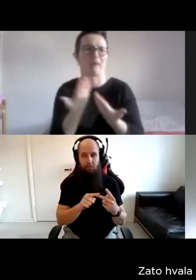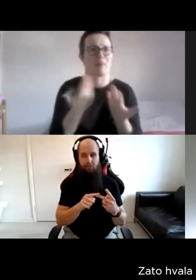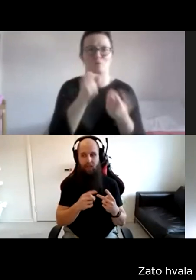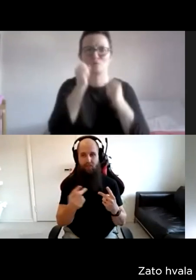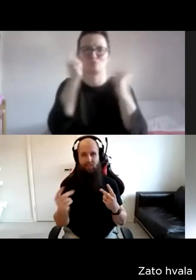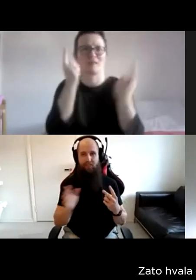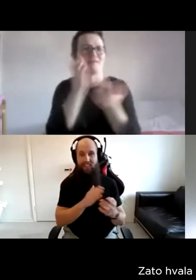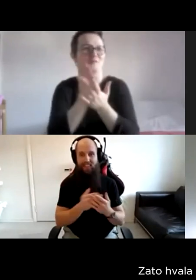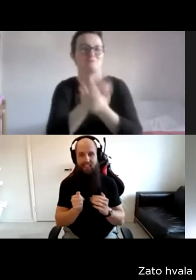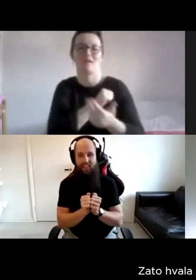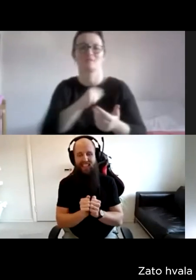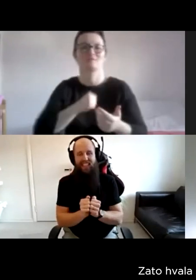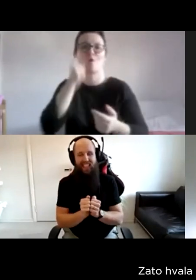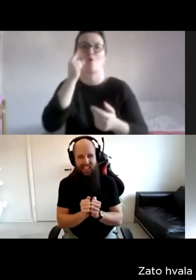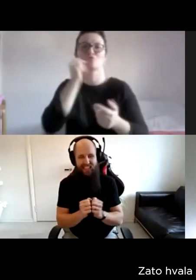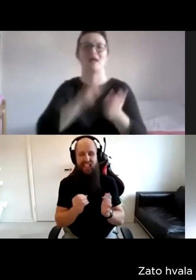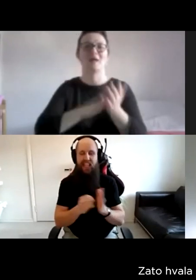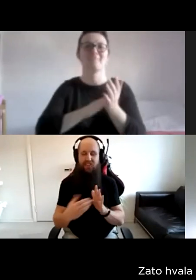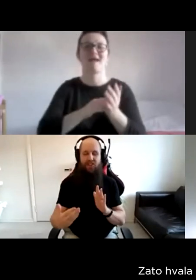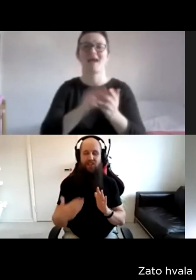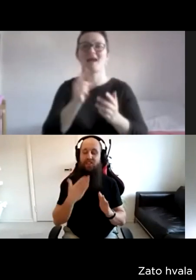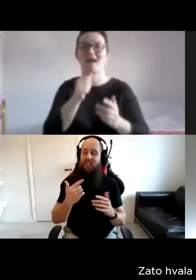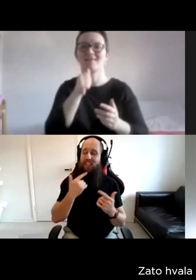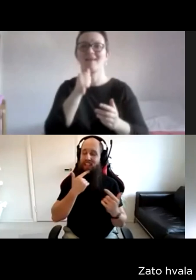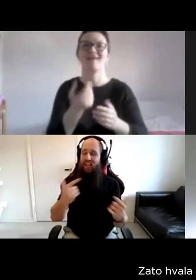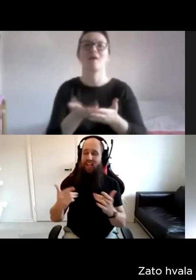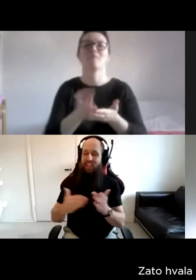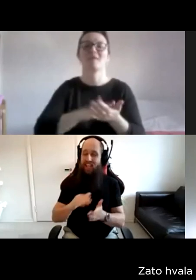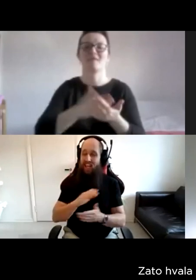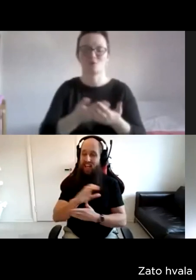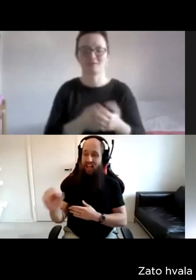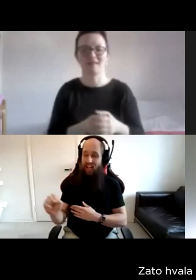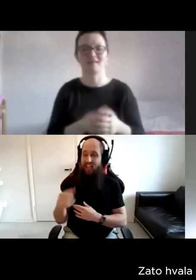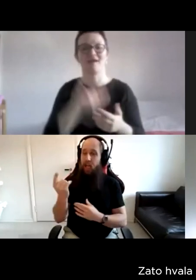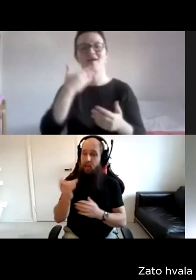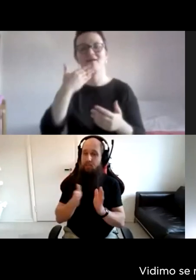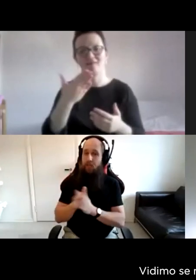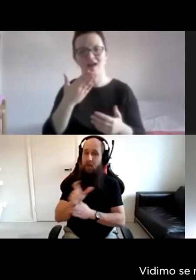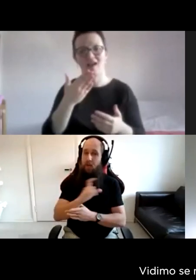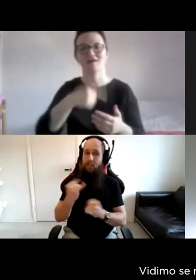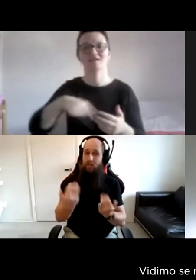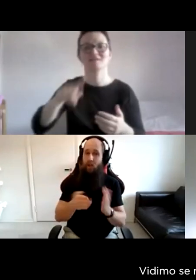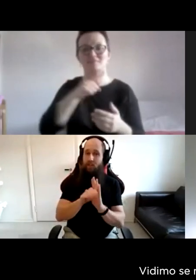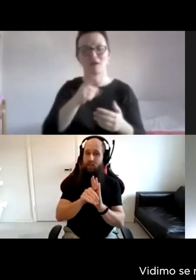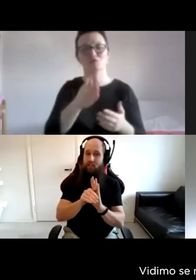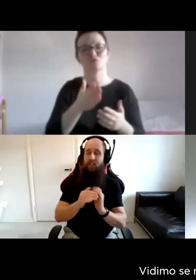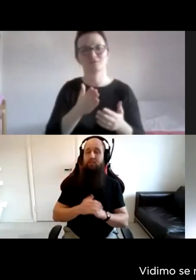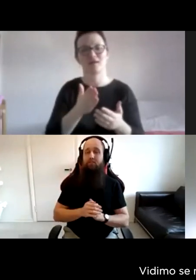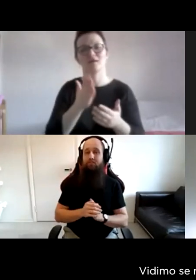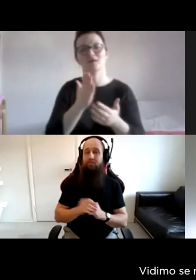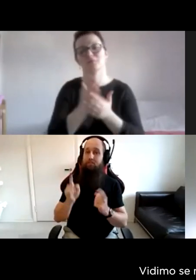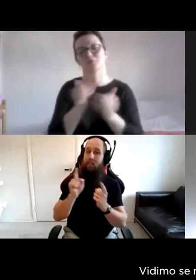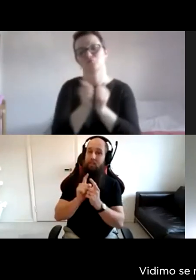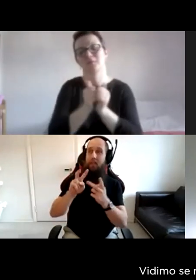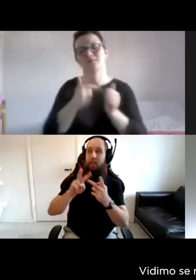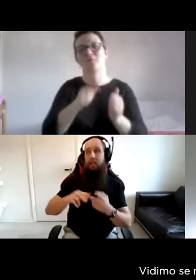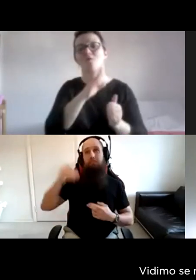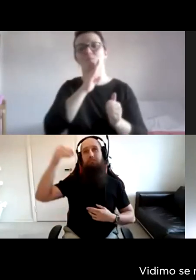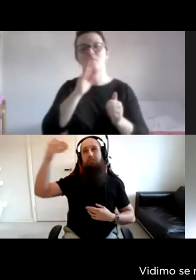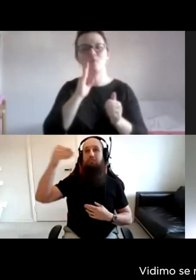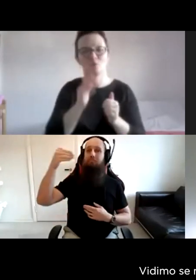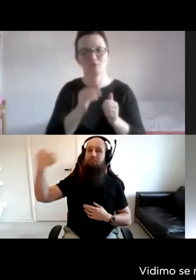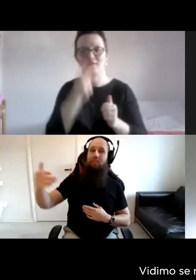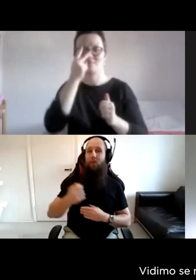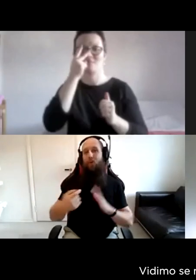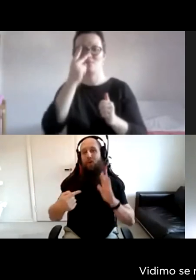you everyone for spending some of this afternoon together with us. See you sometime, somewhere, in some